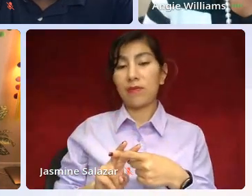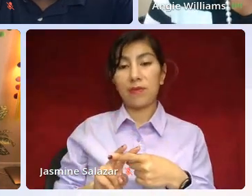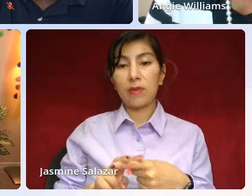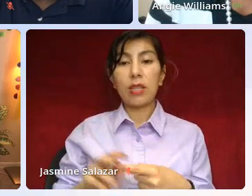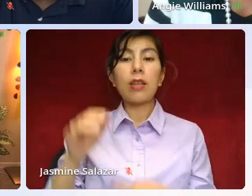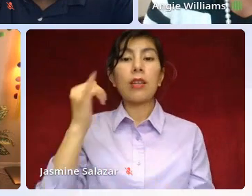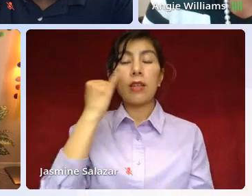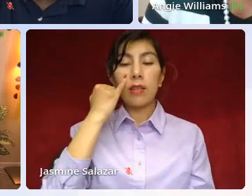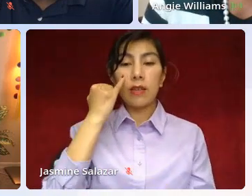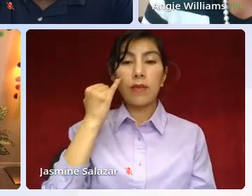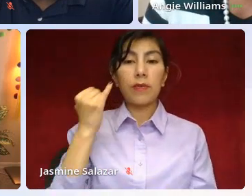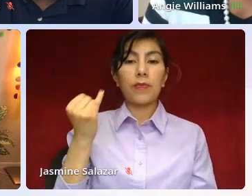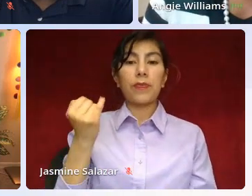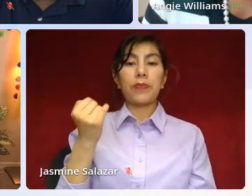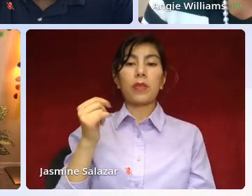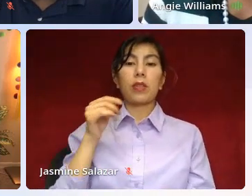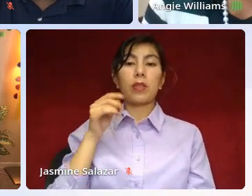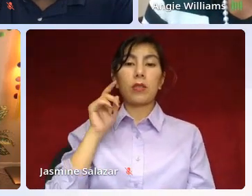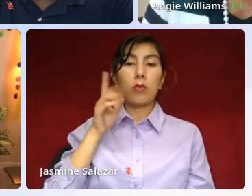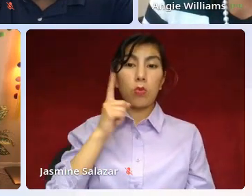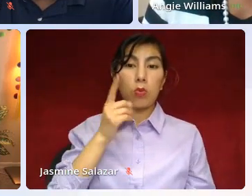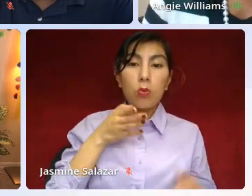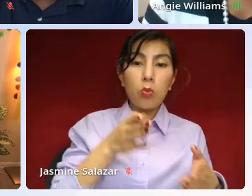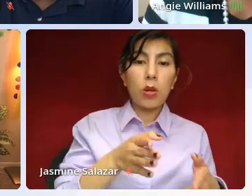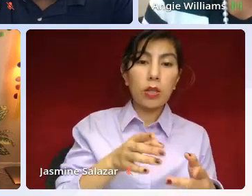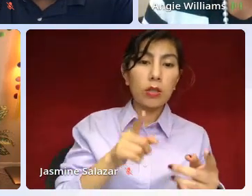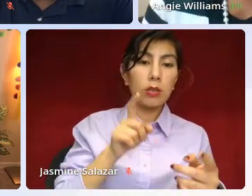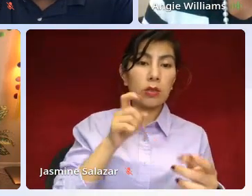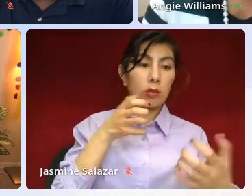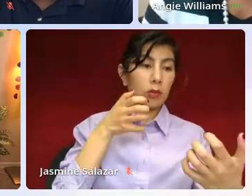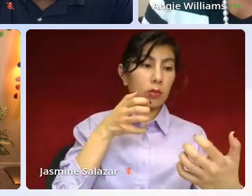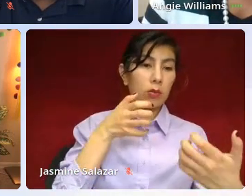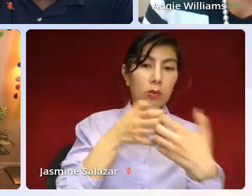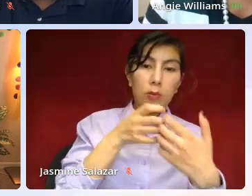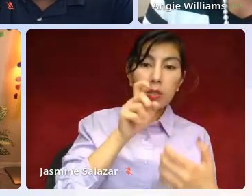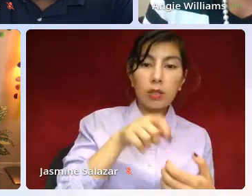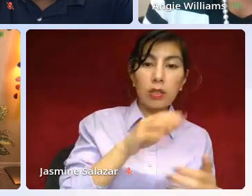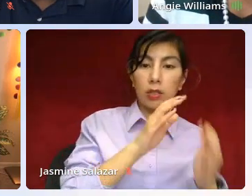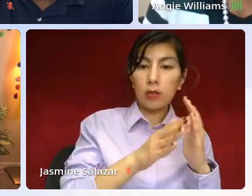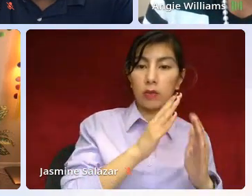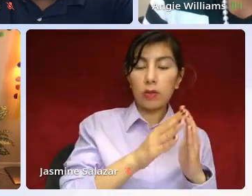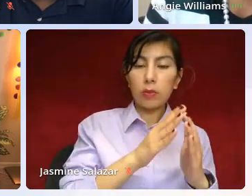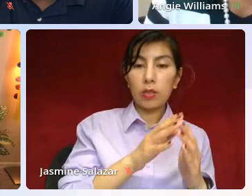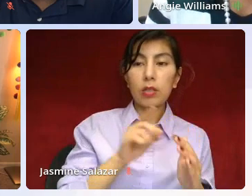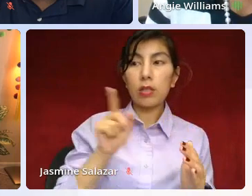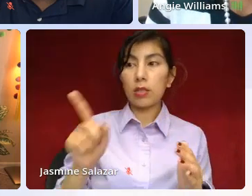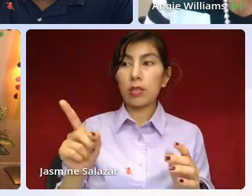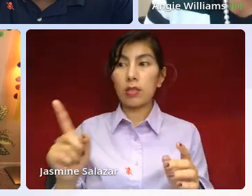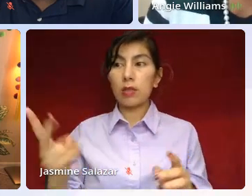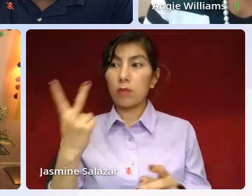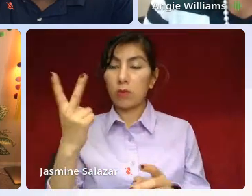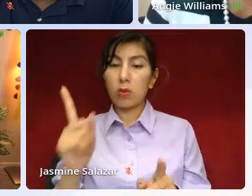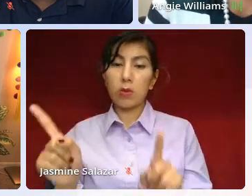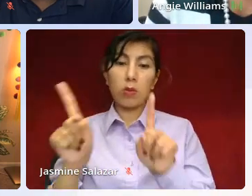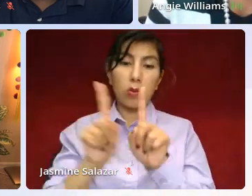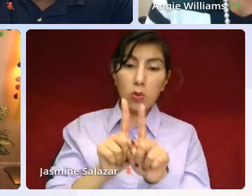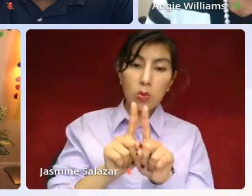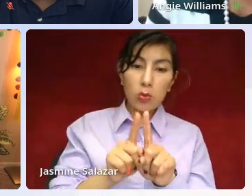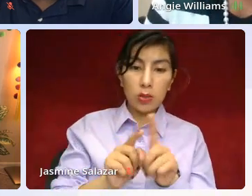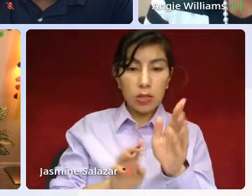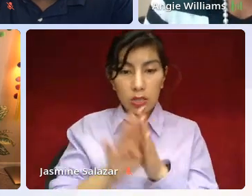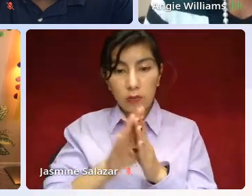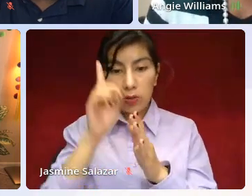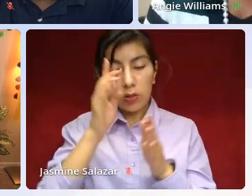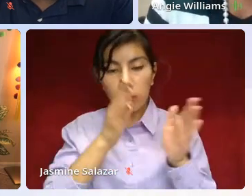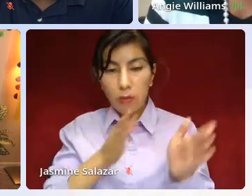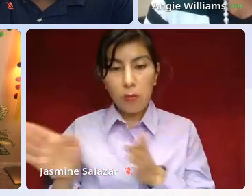If it was a way that we could meet the need of the community, they came together, they developed a plan, and